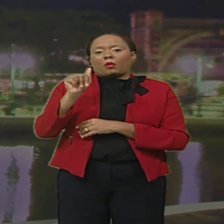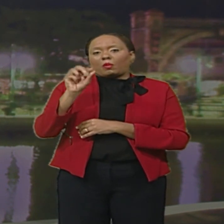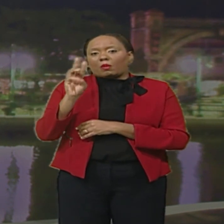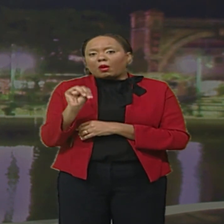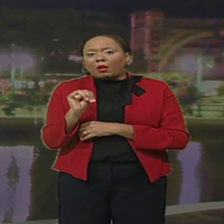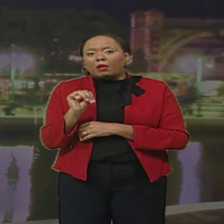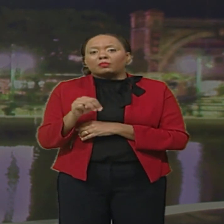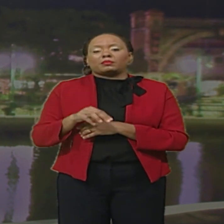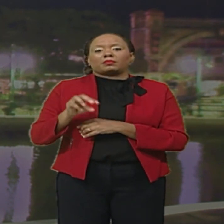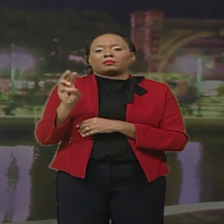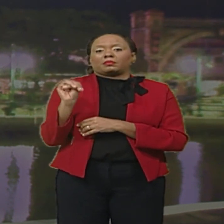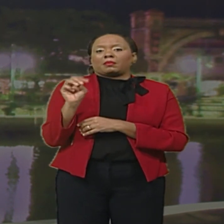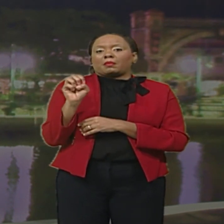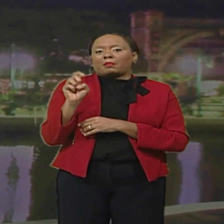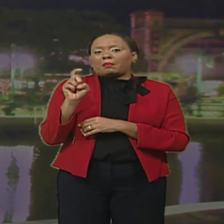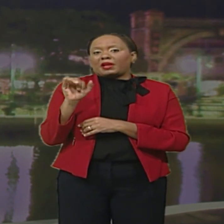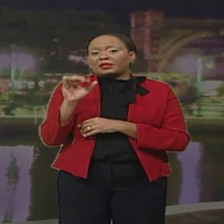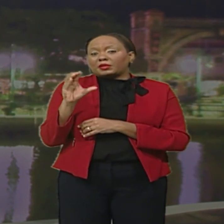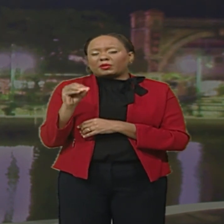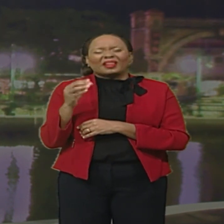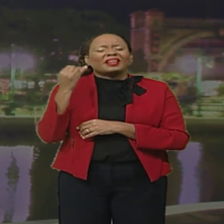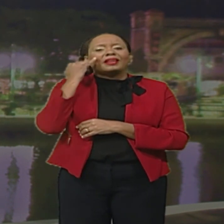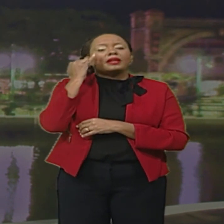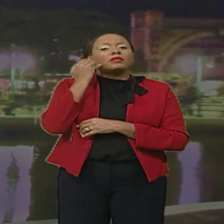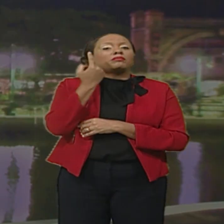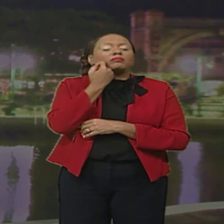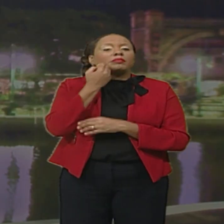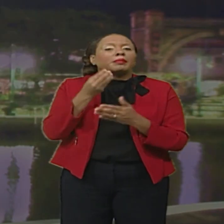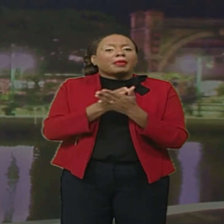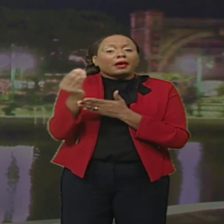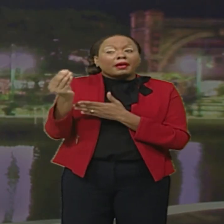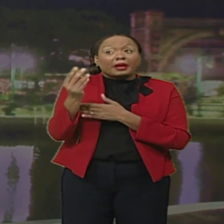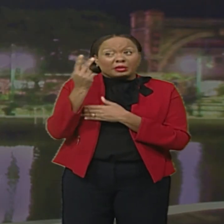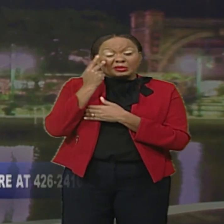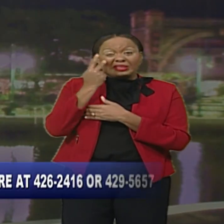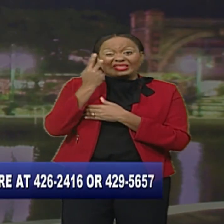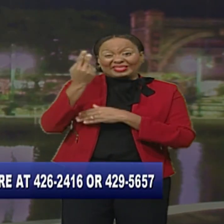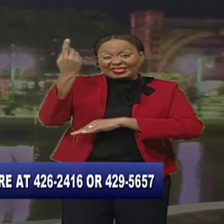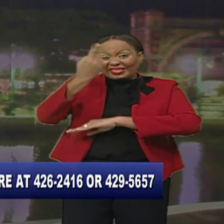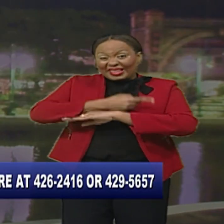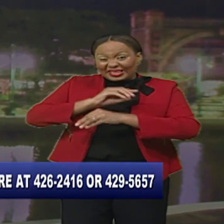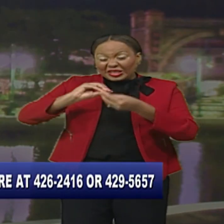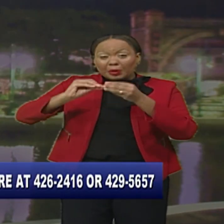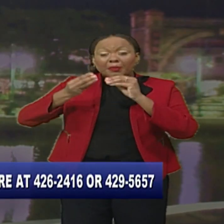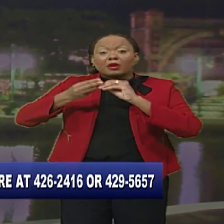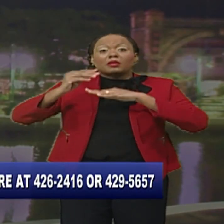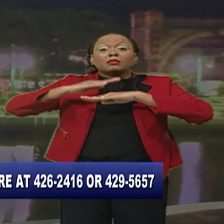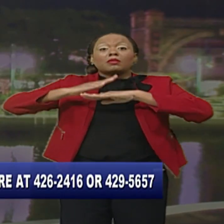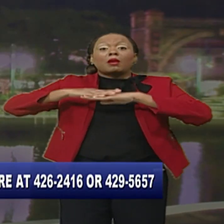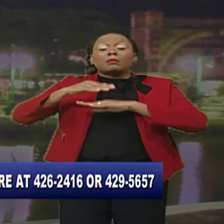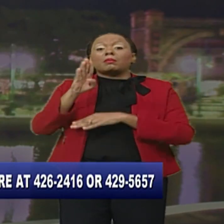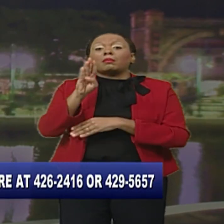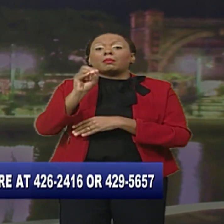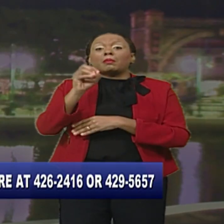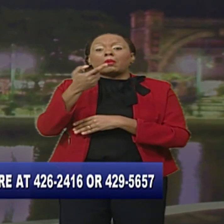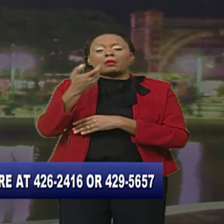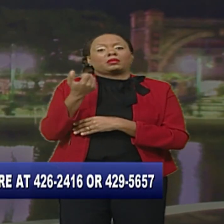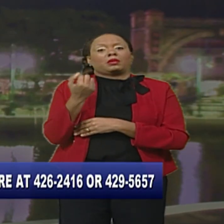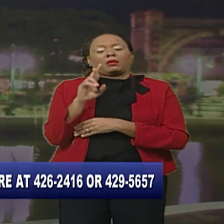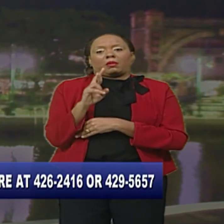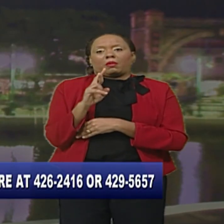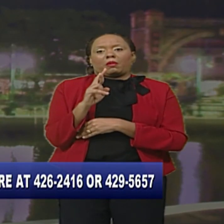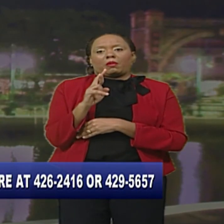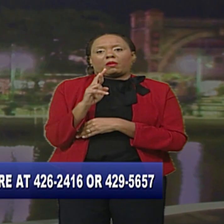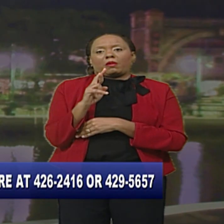Tahiti, and Saipan. So should you have any of these items in your possession, you're asked to immediately discontinue use